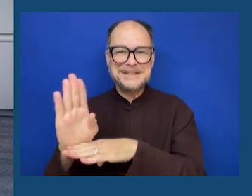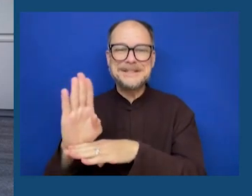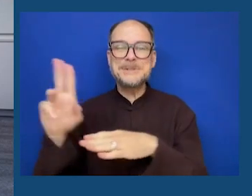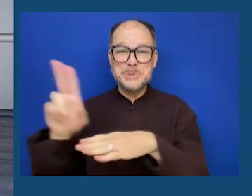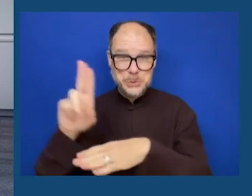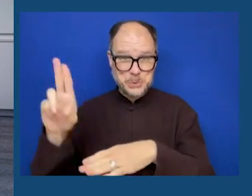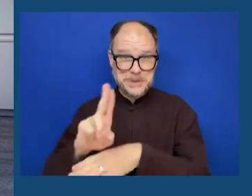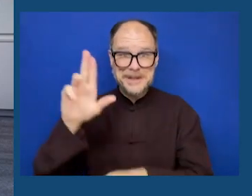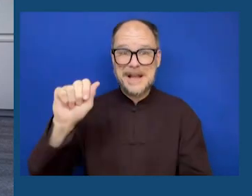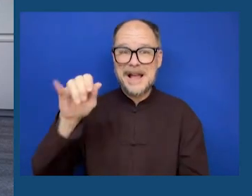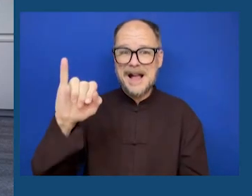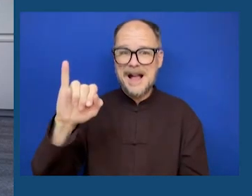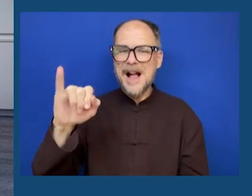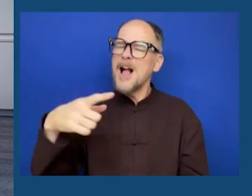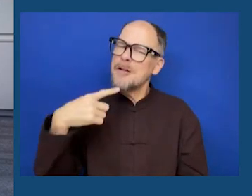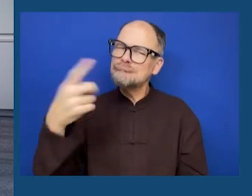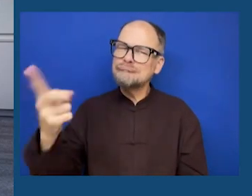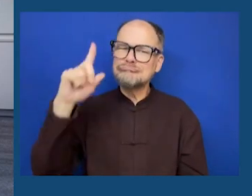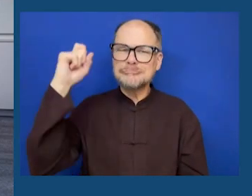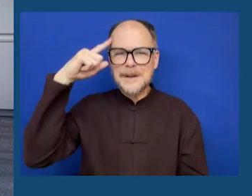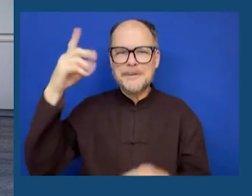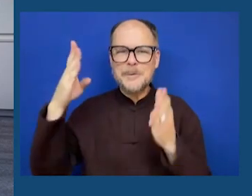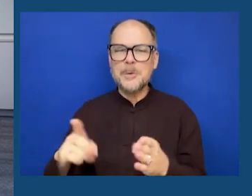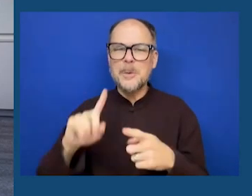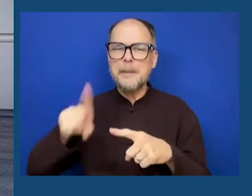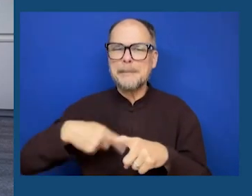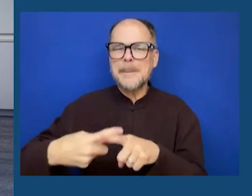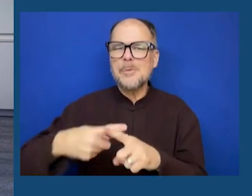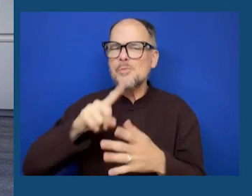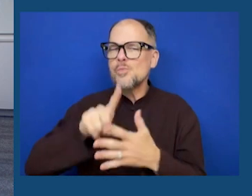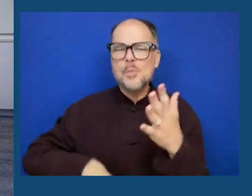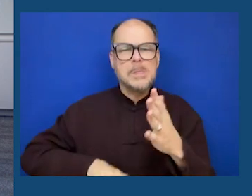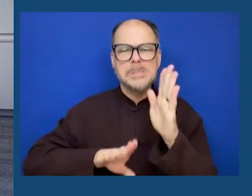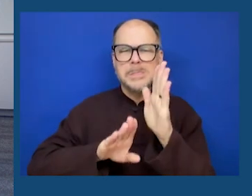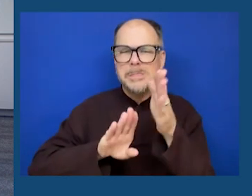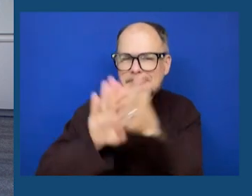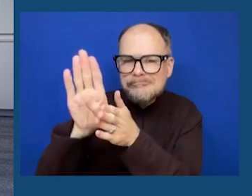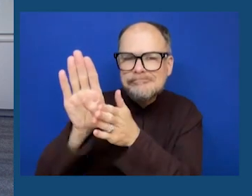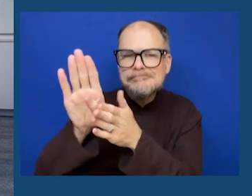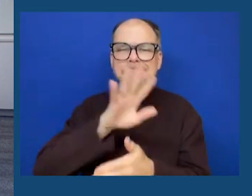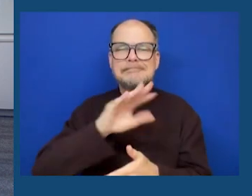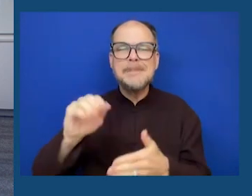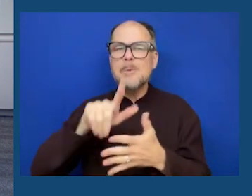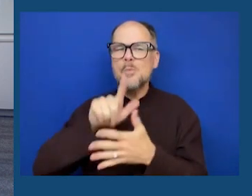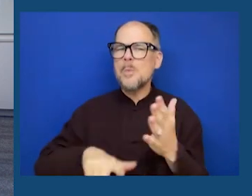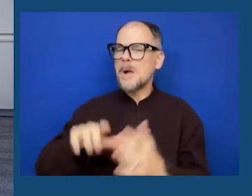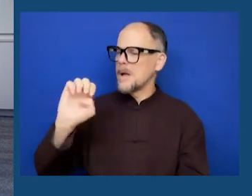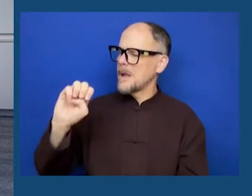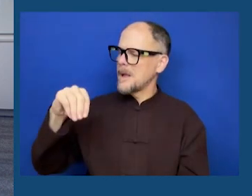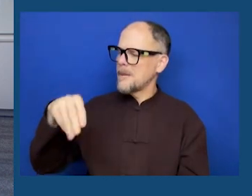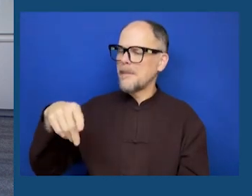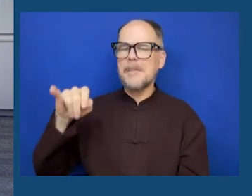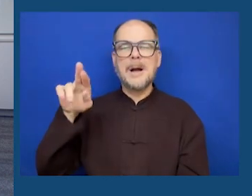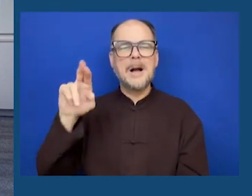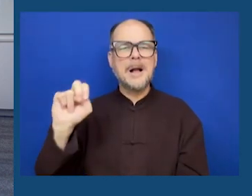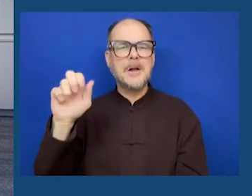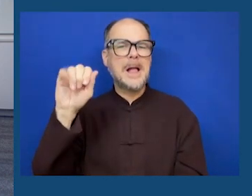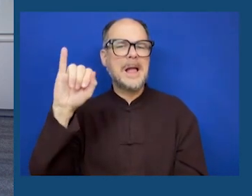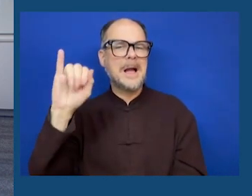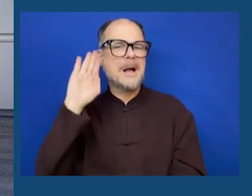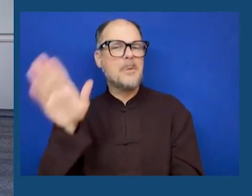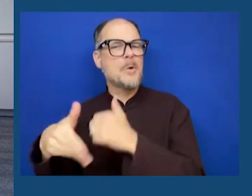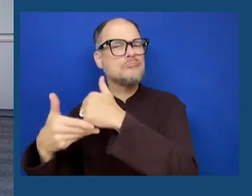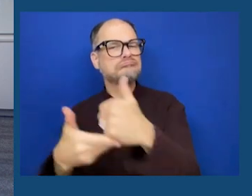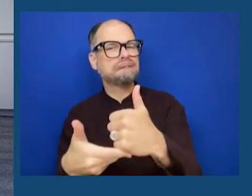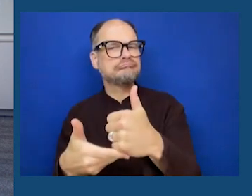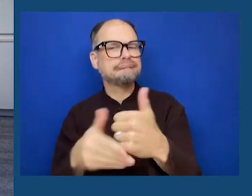governor about what it is you're building and what Empire AI means as you build your startup here.